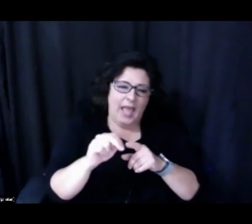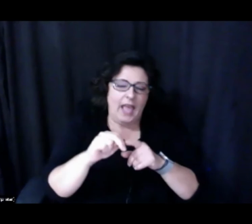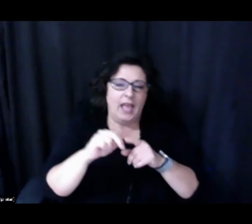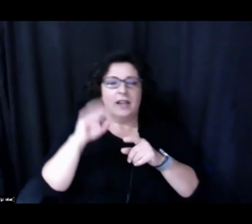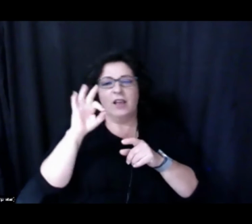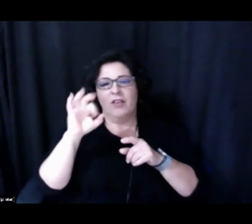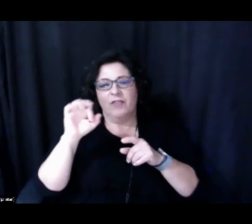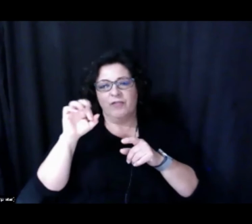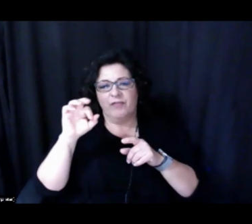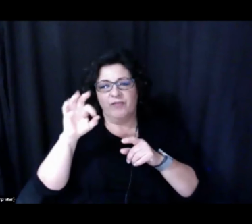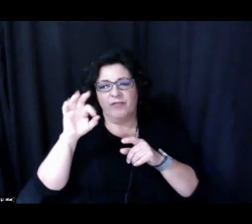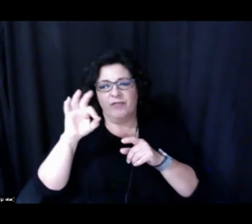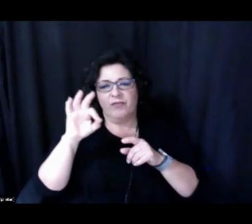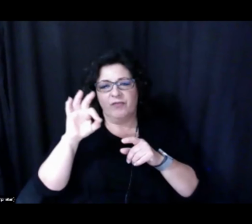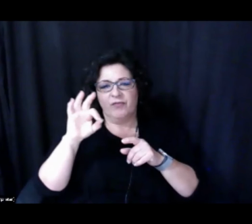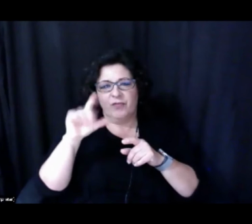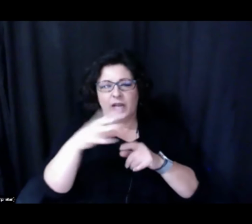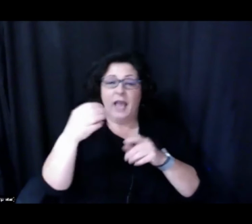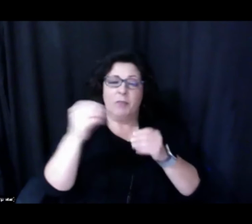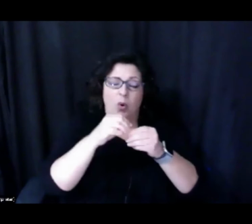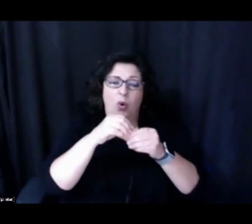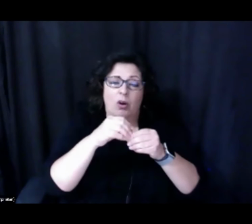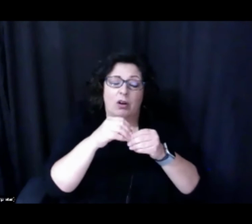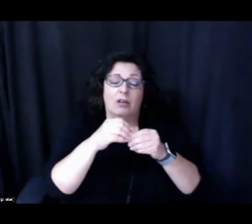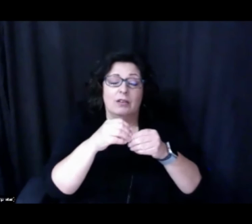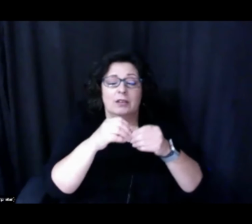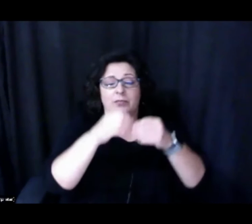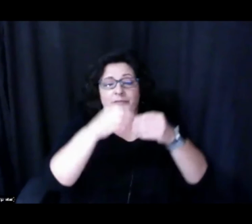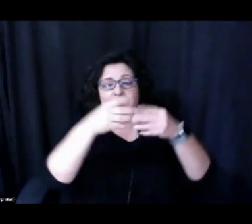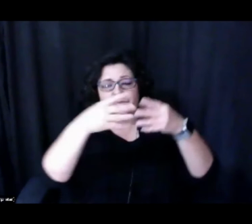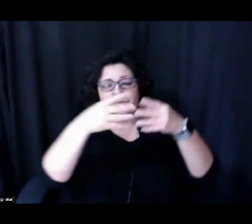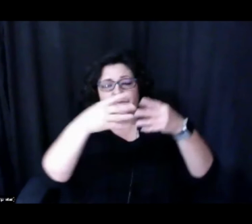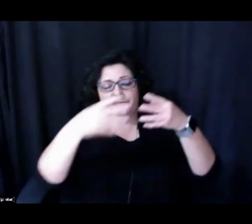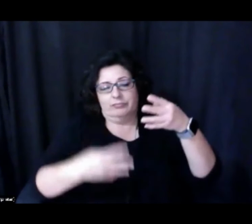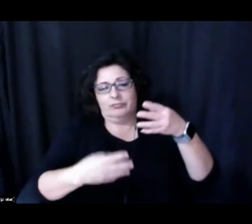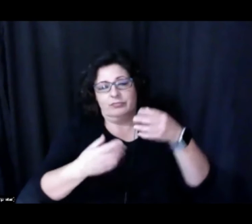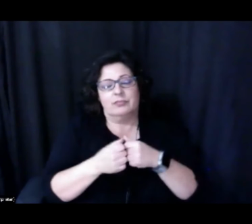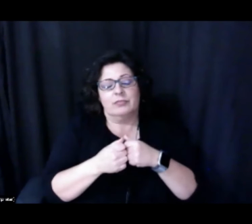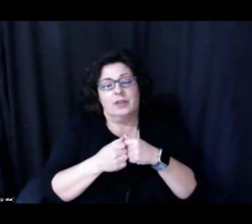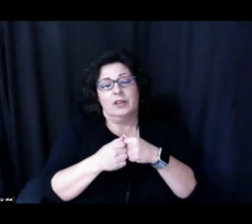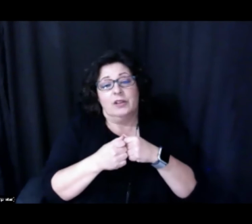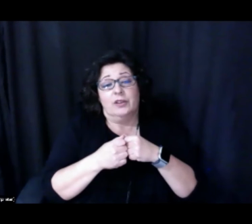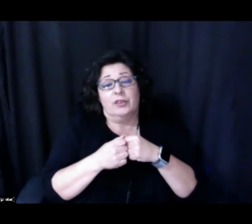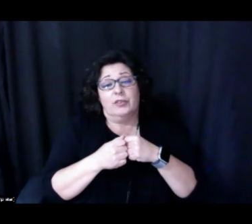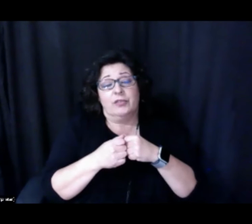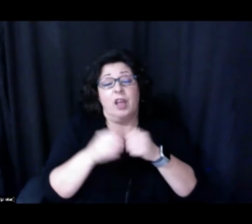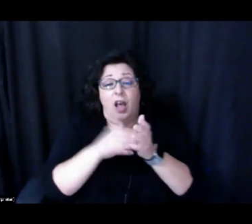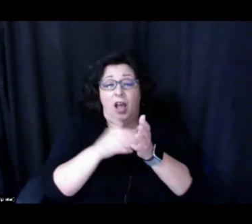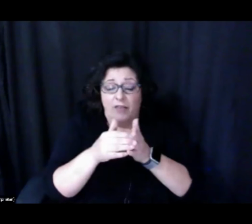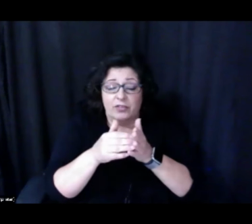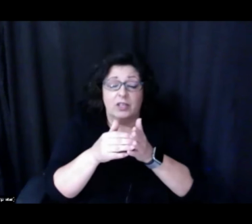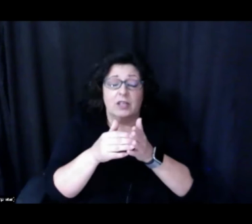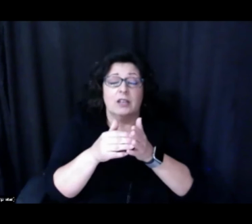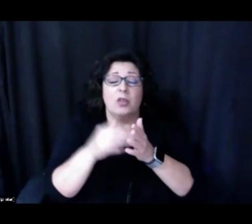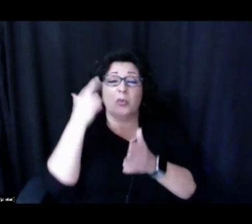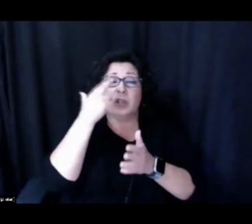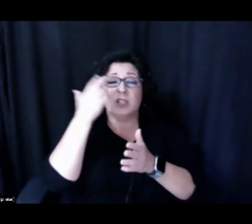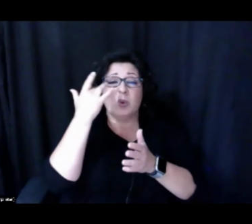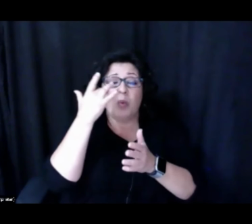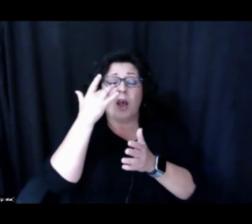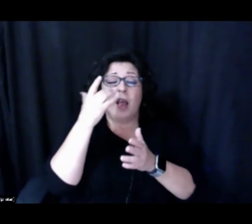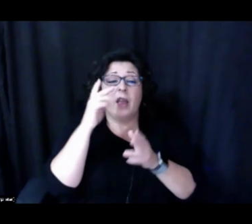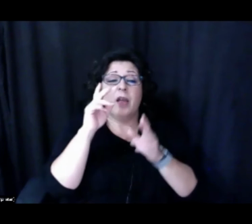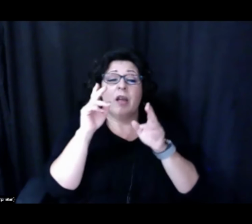and more. So there's quite a few out there. And oftentimes the reason someone